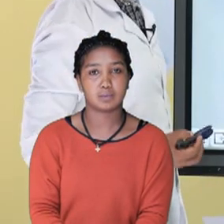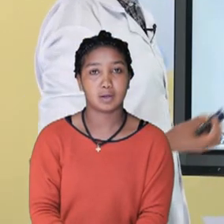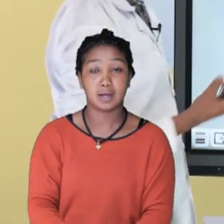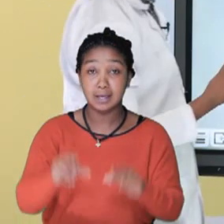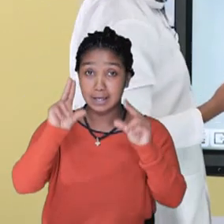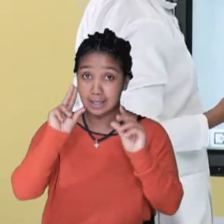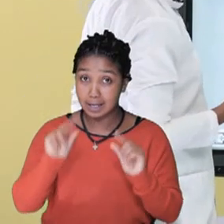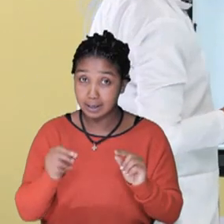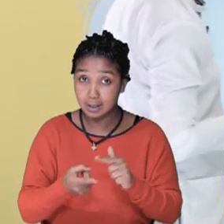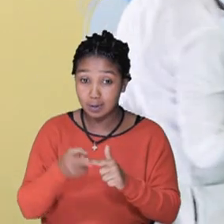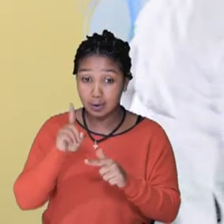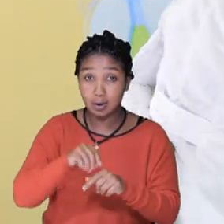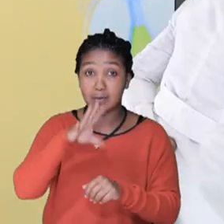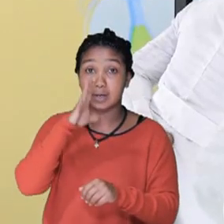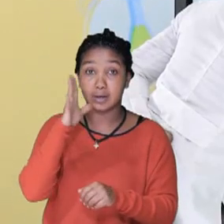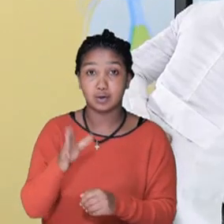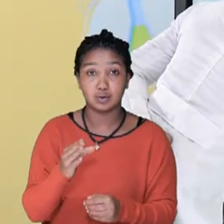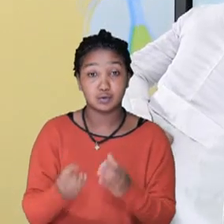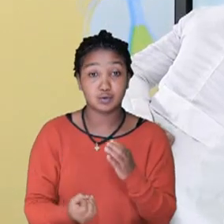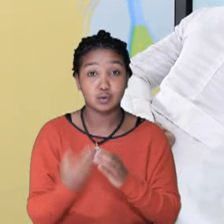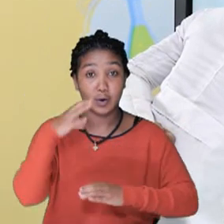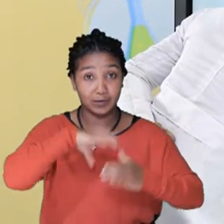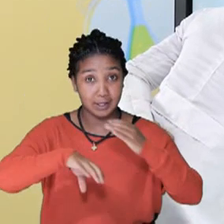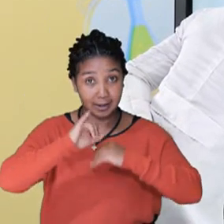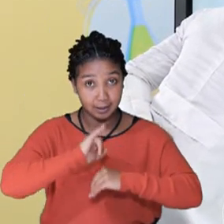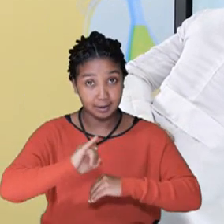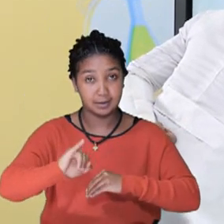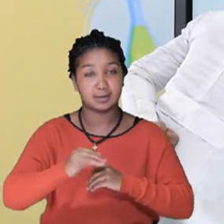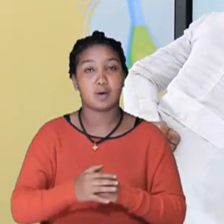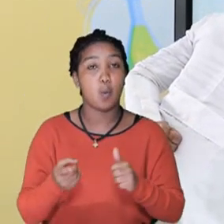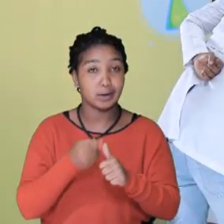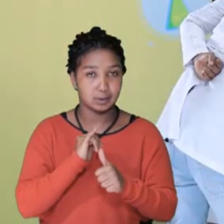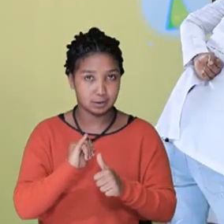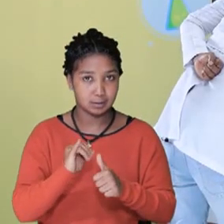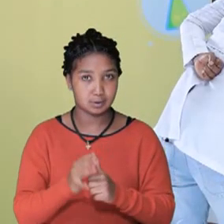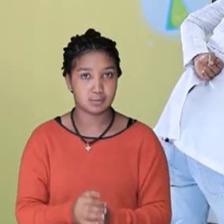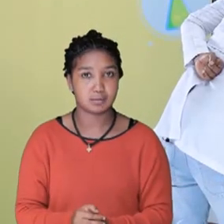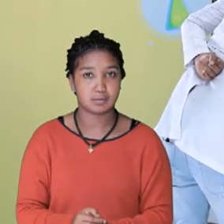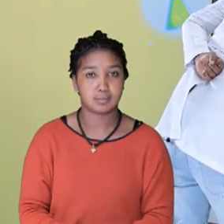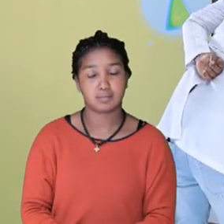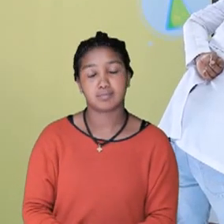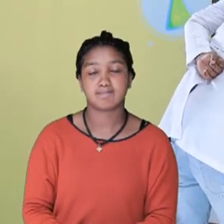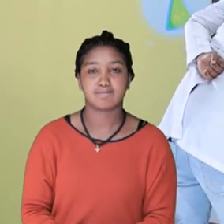Non-renewable source of heat is, one is kerosene,